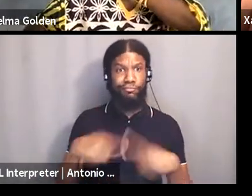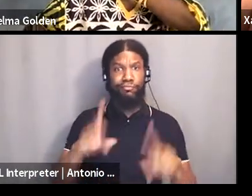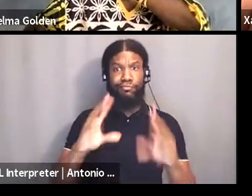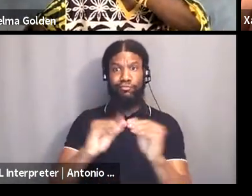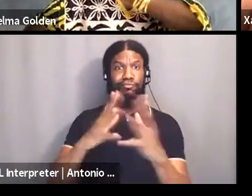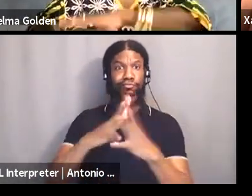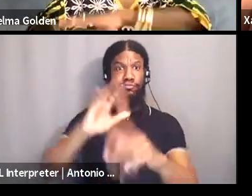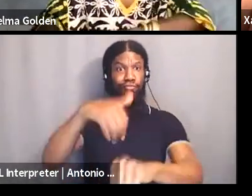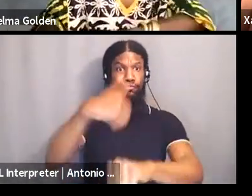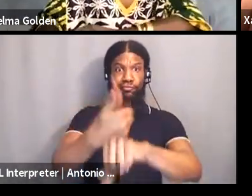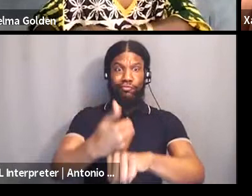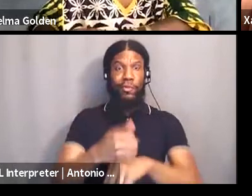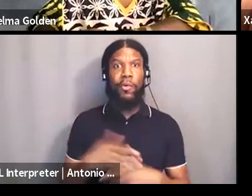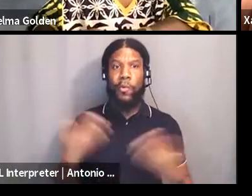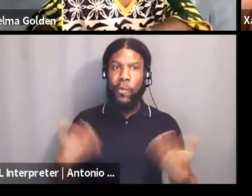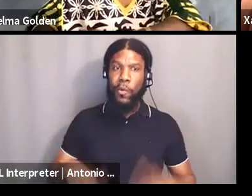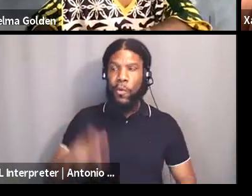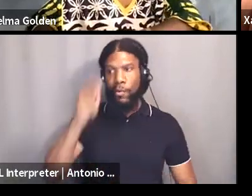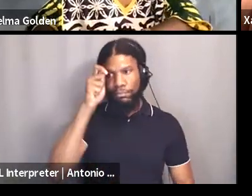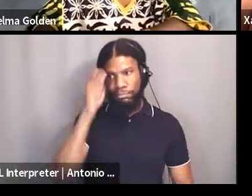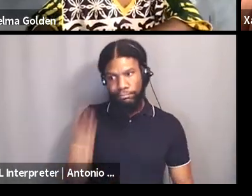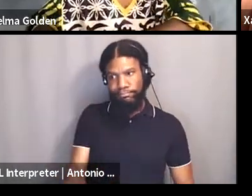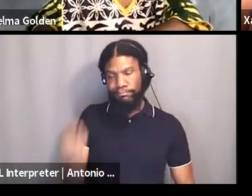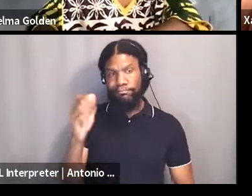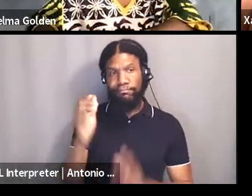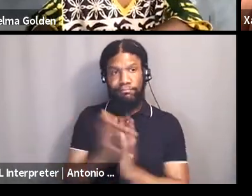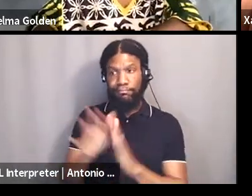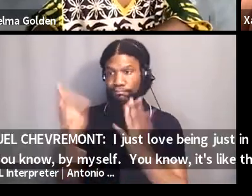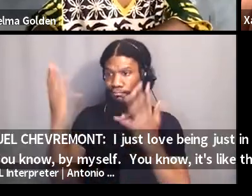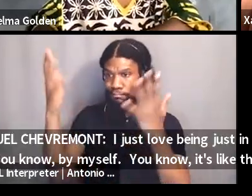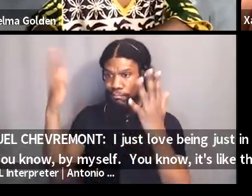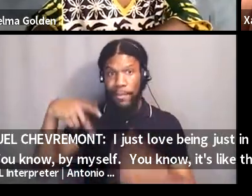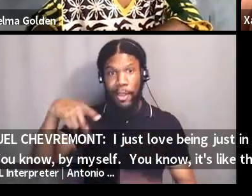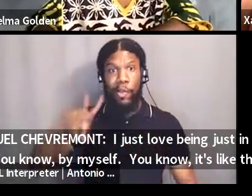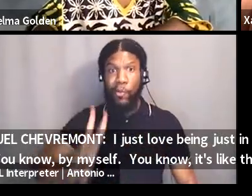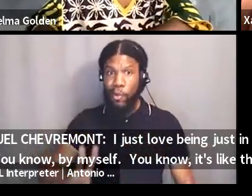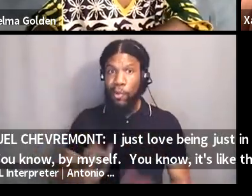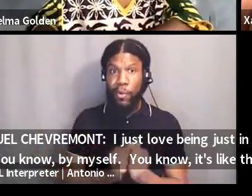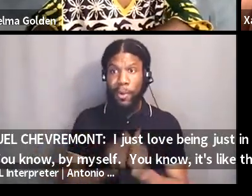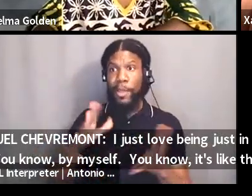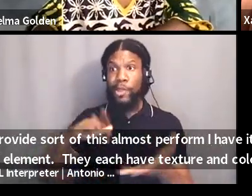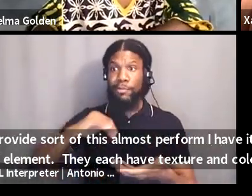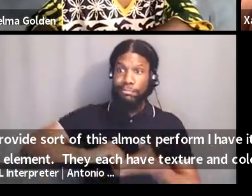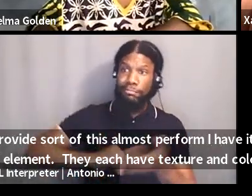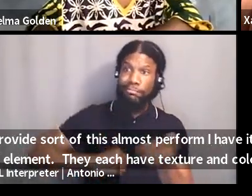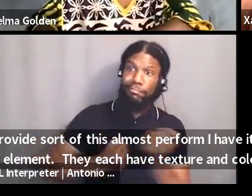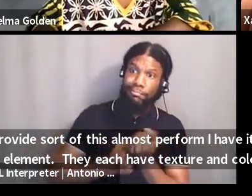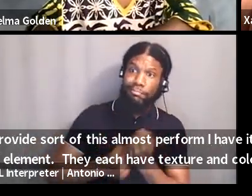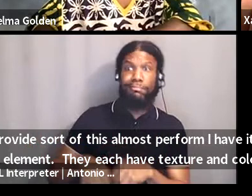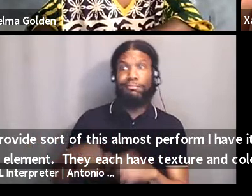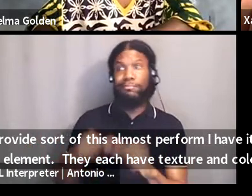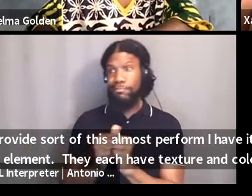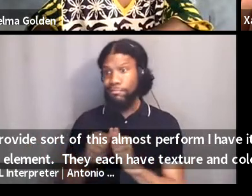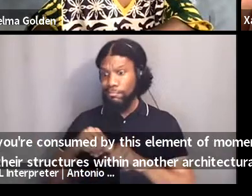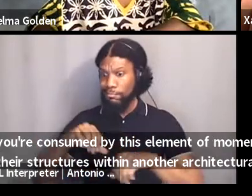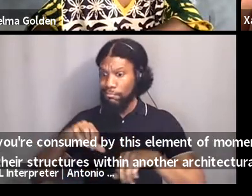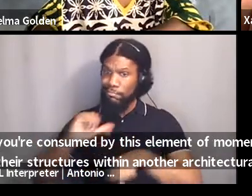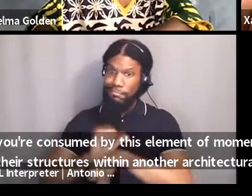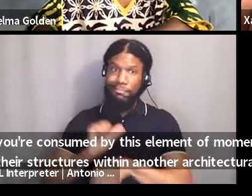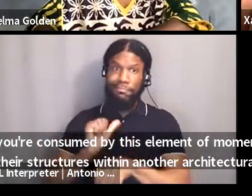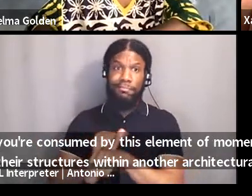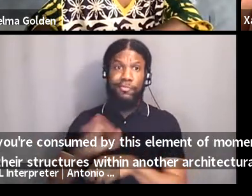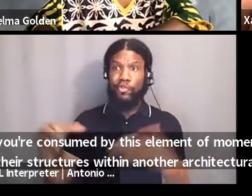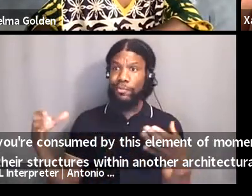to that, I have to really thank Pioneer Works. Yeah. I mean, we could not have done this without their incredible team. Yeah.